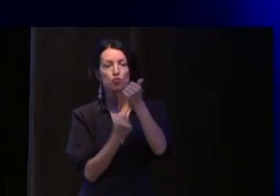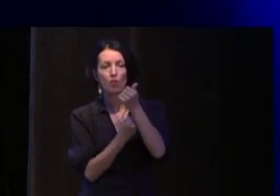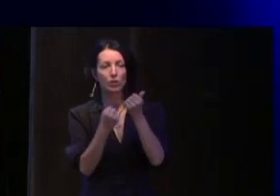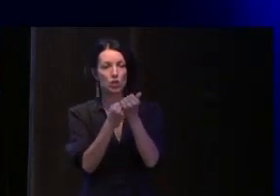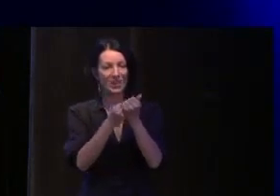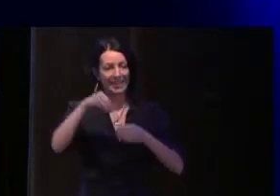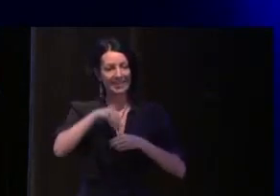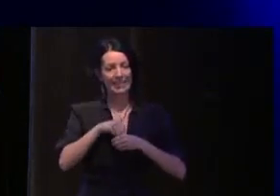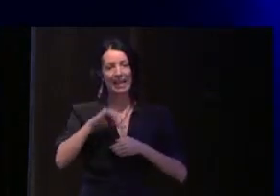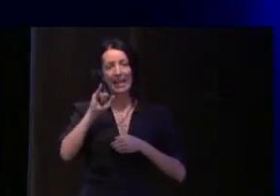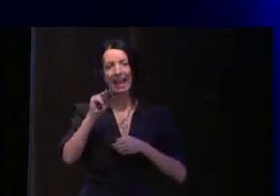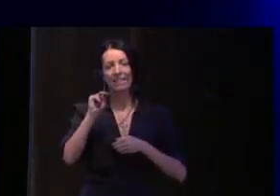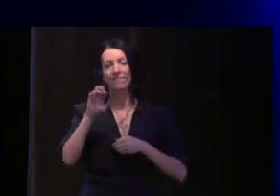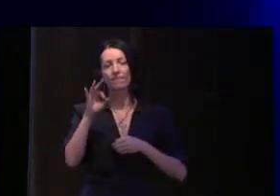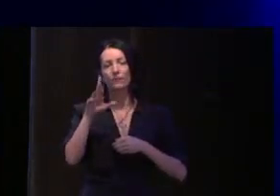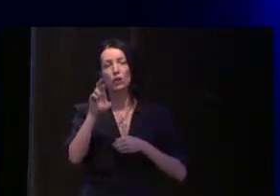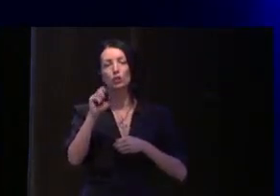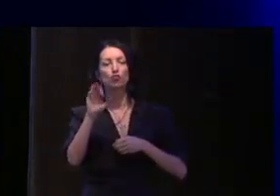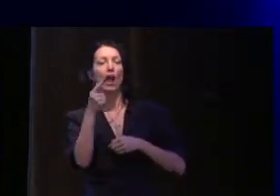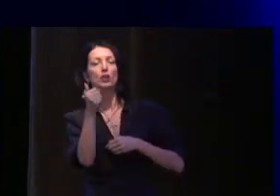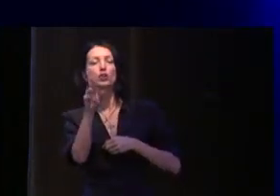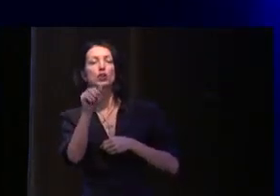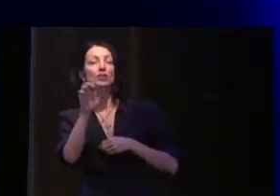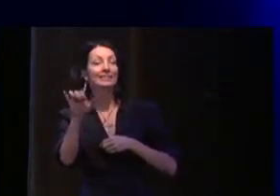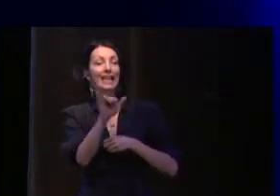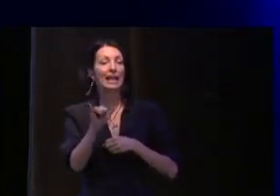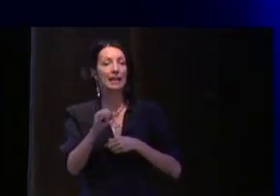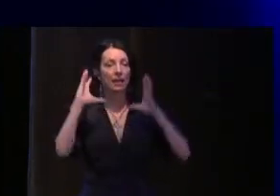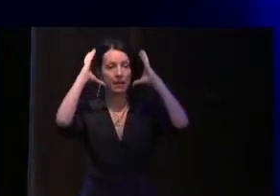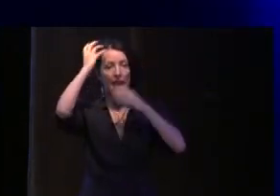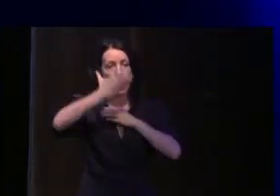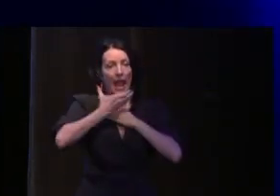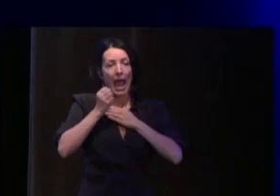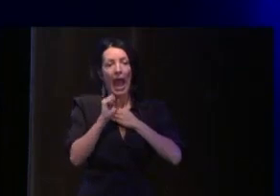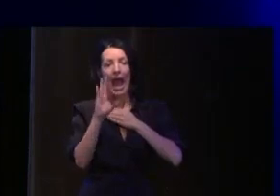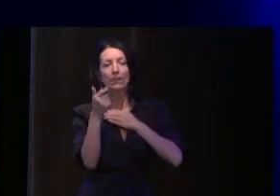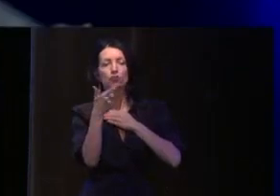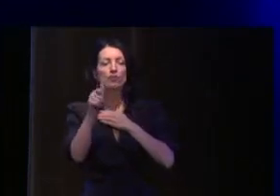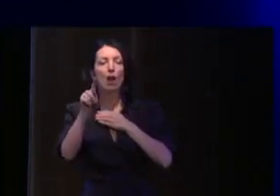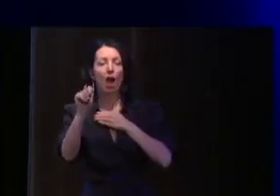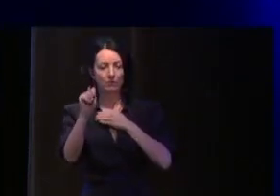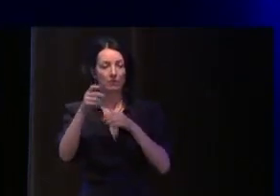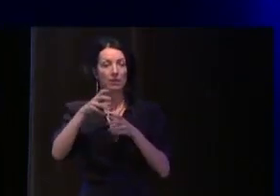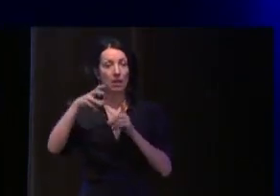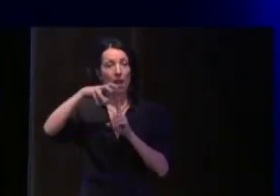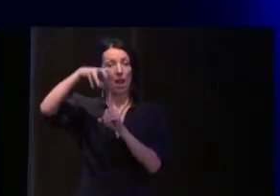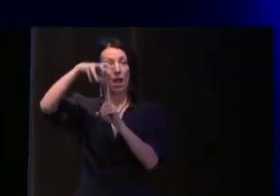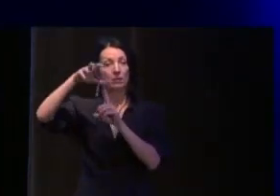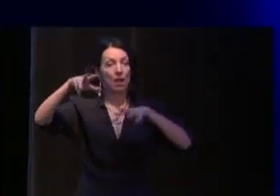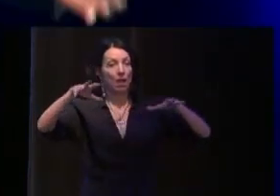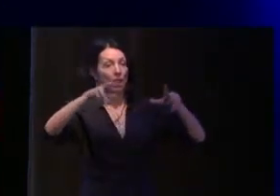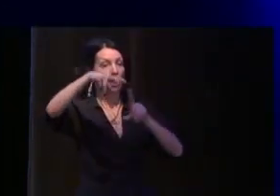infrastructure that allows you, like an astronaut, to carry your atmosphere everywhere that